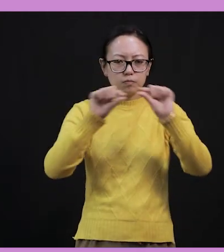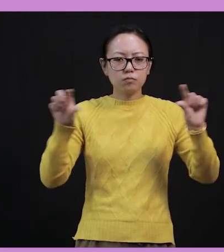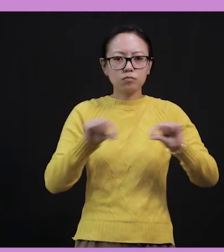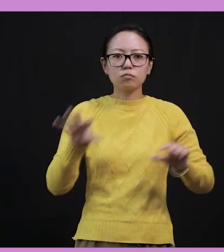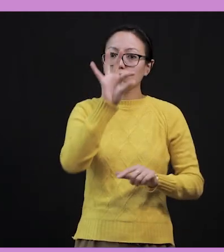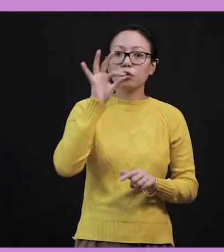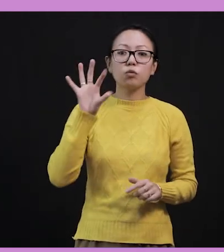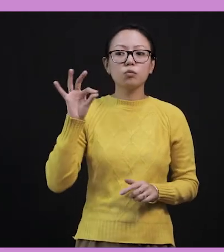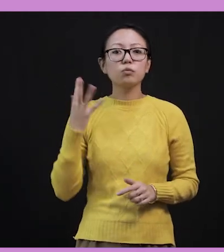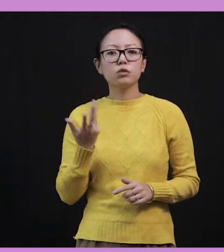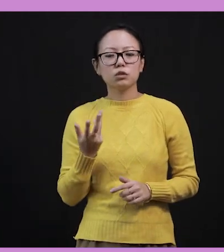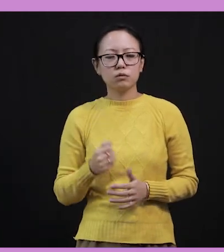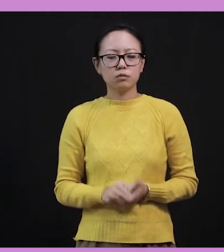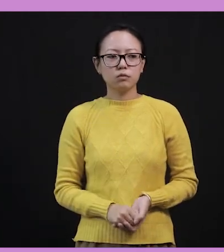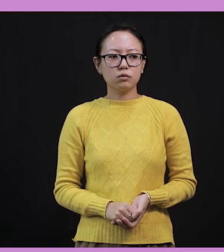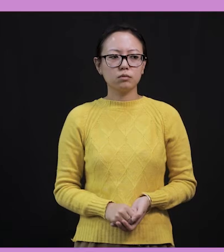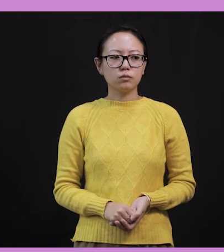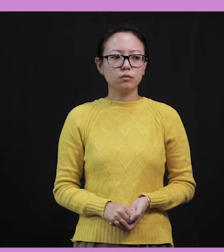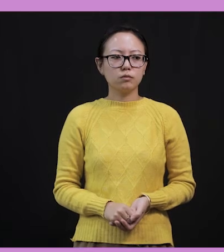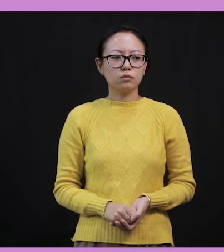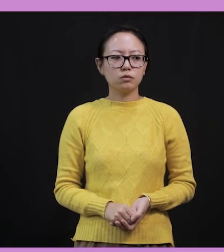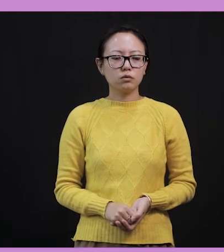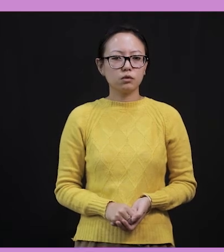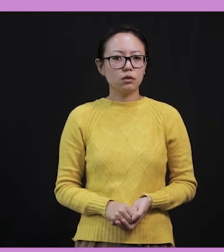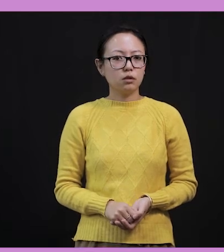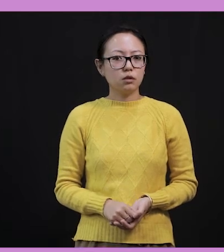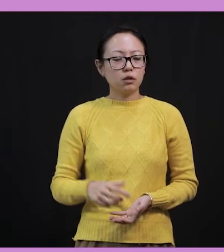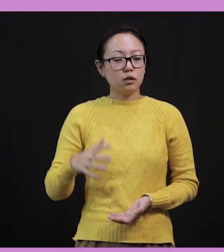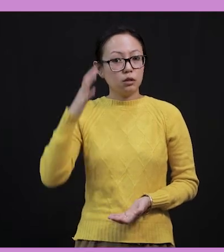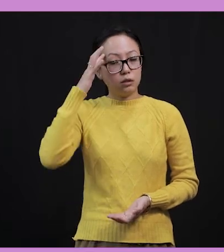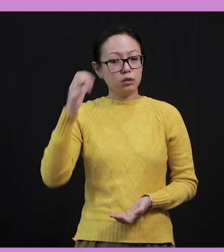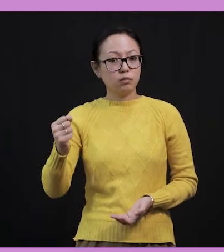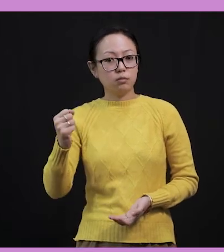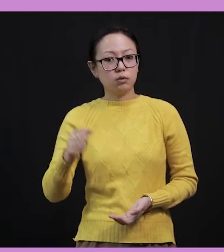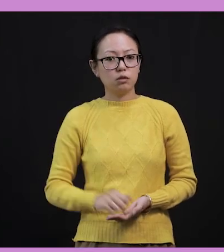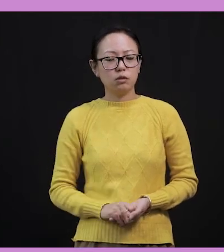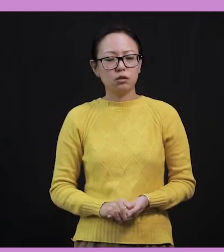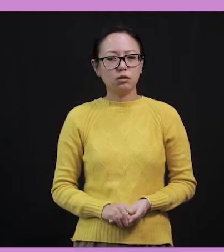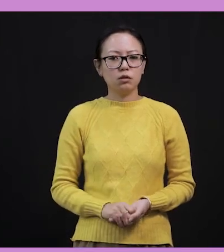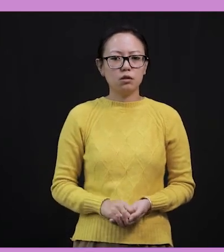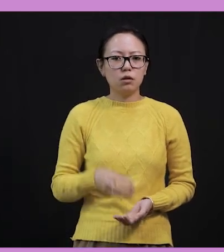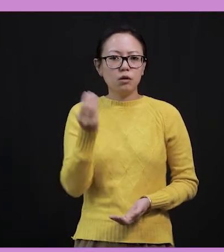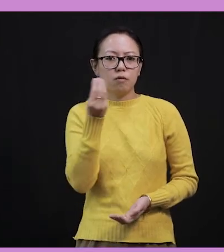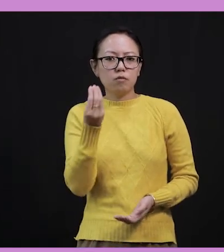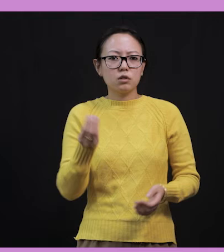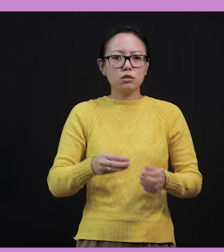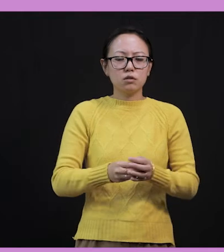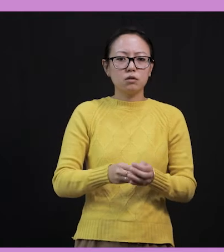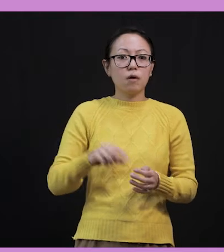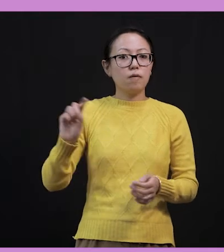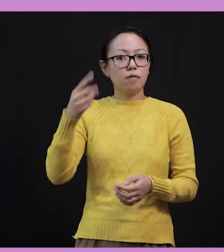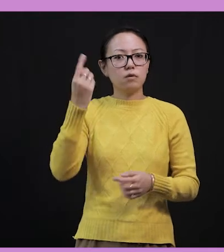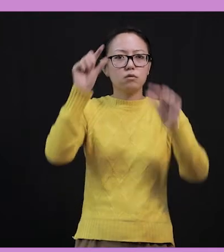the child is really afraid of snakes. Now remember, in the first few lines, the child was afraid